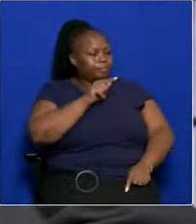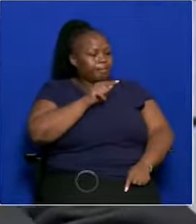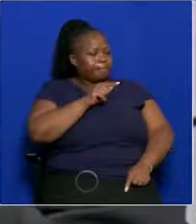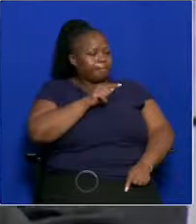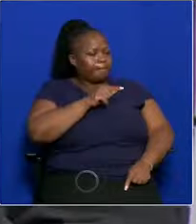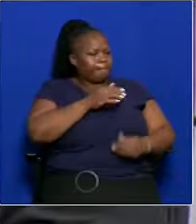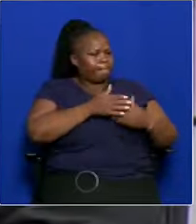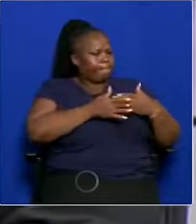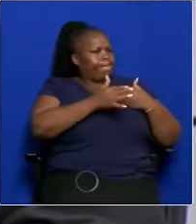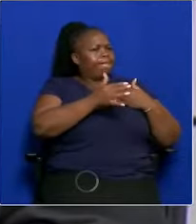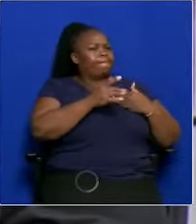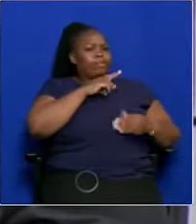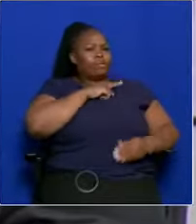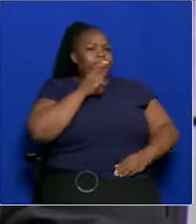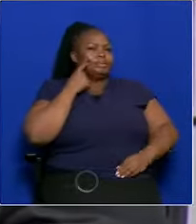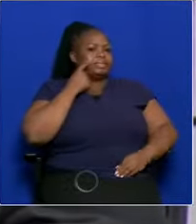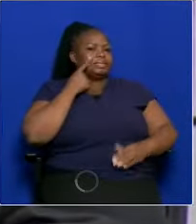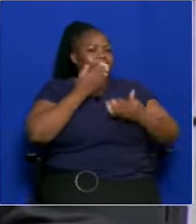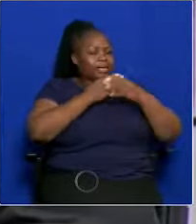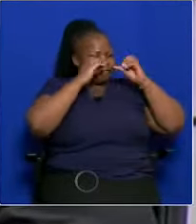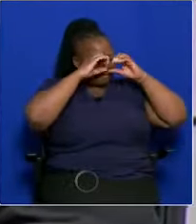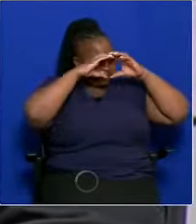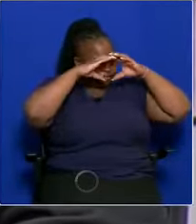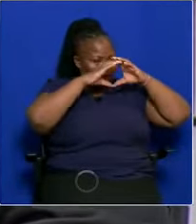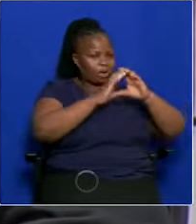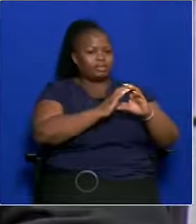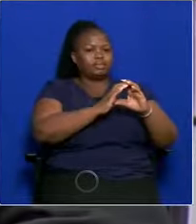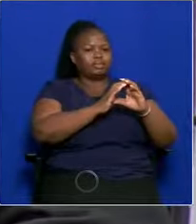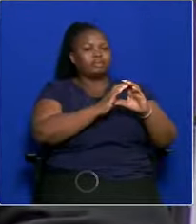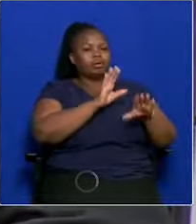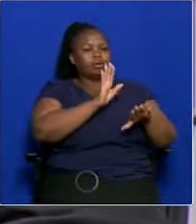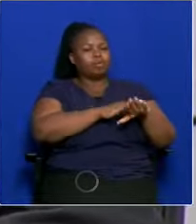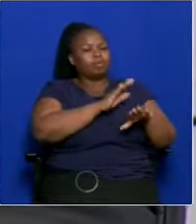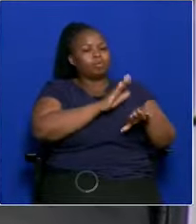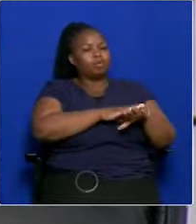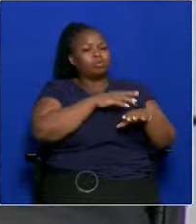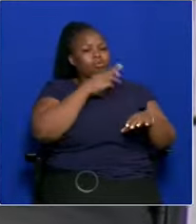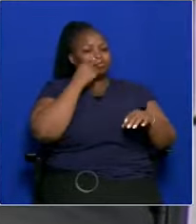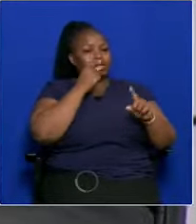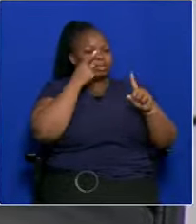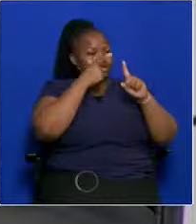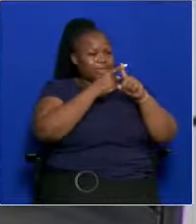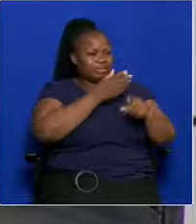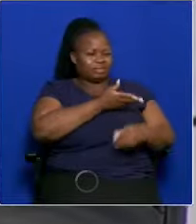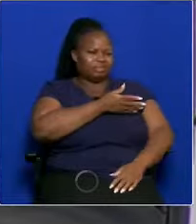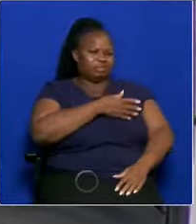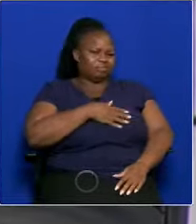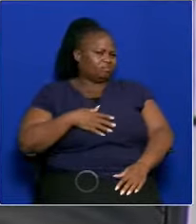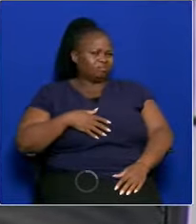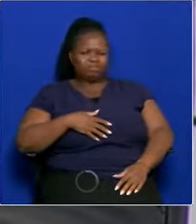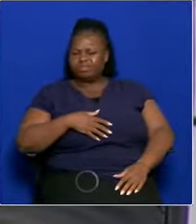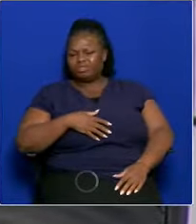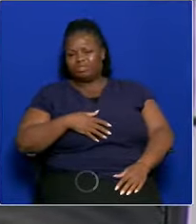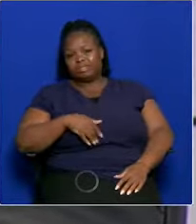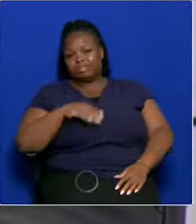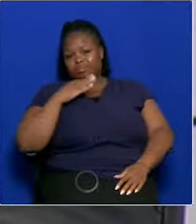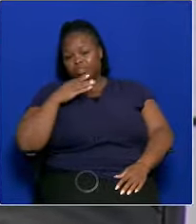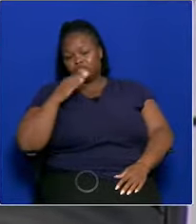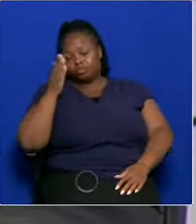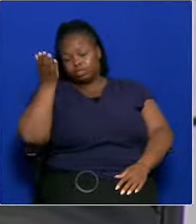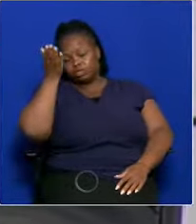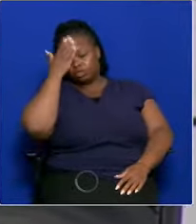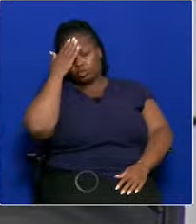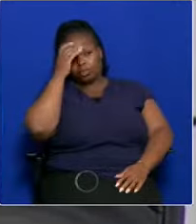can start to zoom in and deal with real targets. So it's not an issue of, you know, a person, and then there